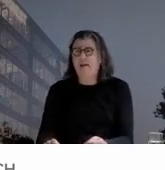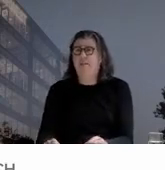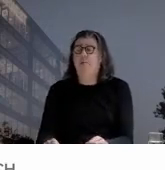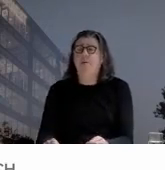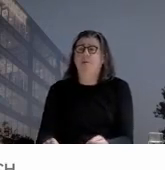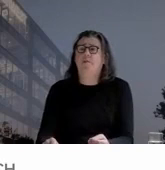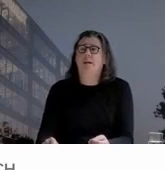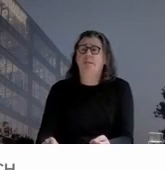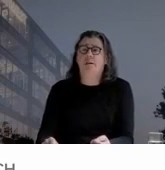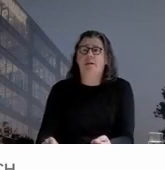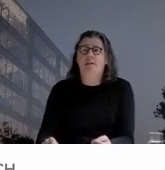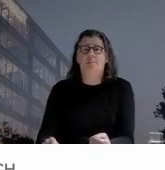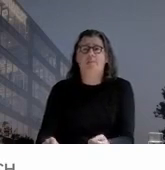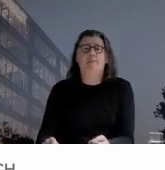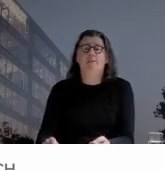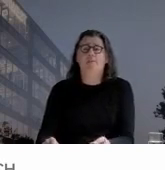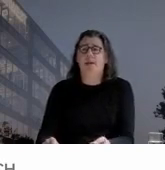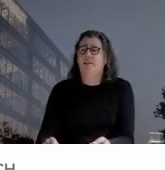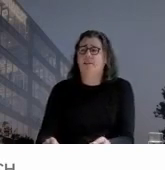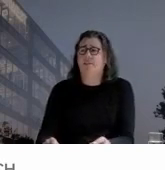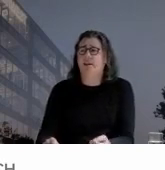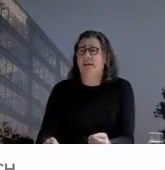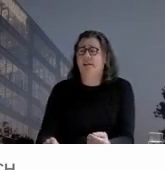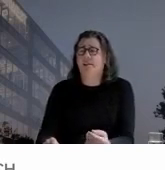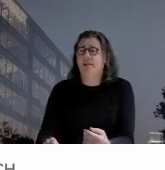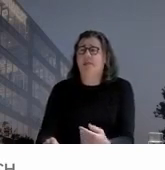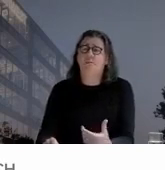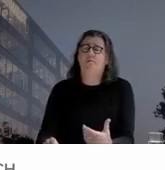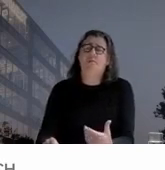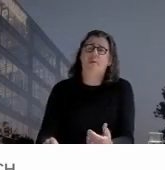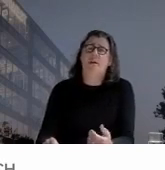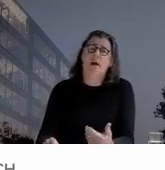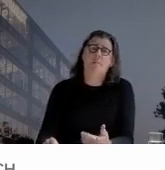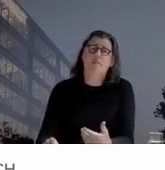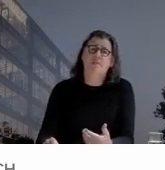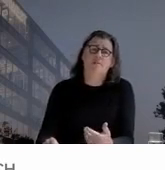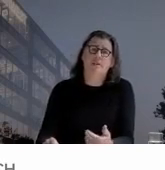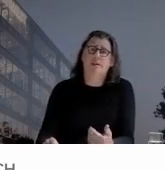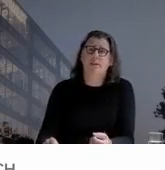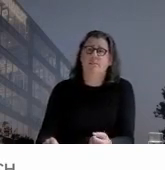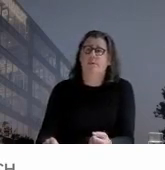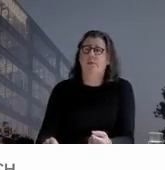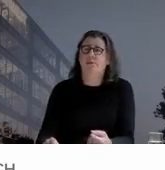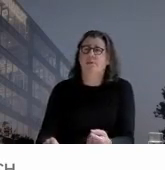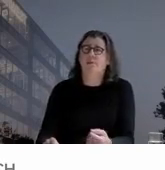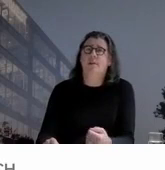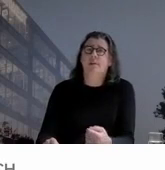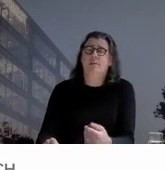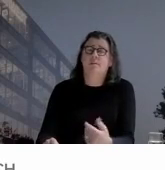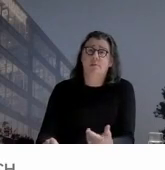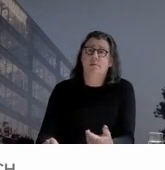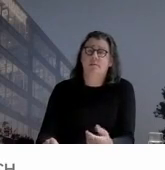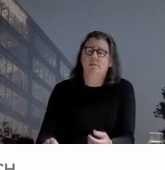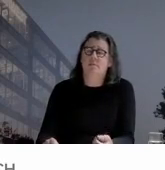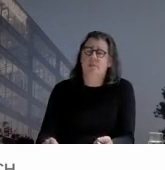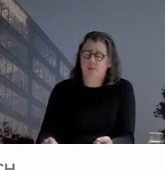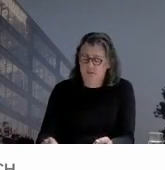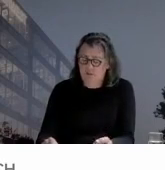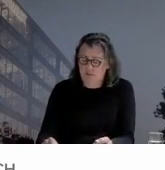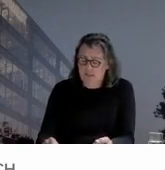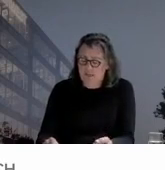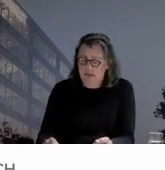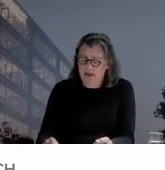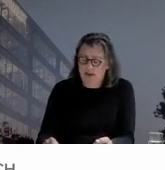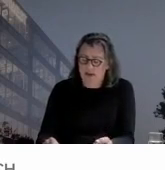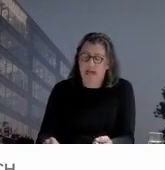We are at the point of really being a timber first practice, and that comes from a carbon centric logic, but also the beauty of the